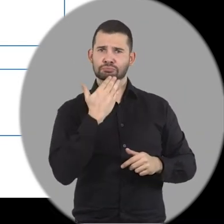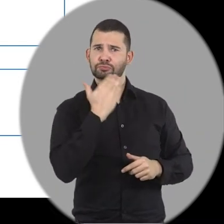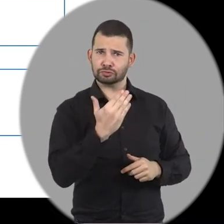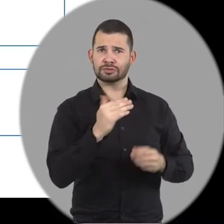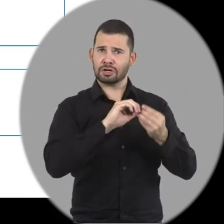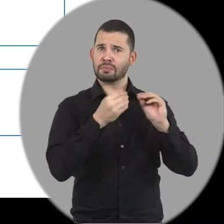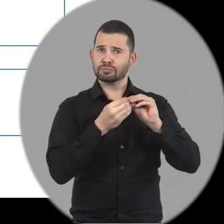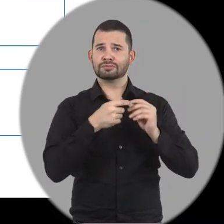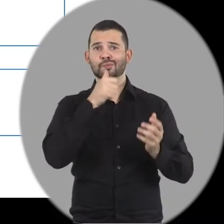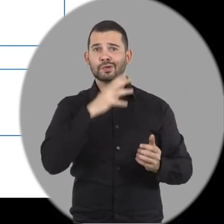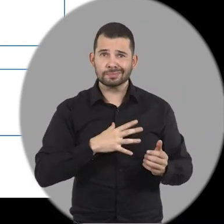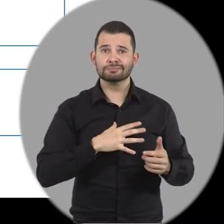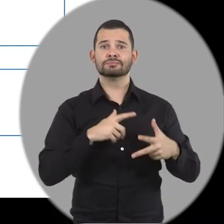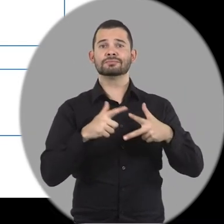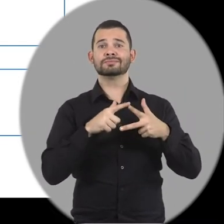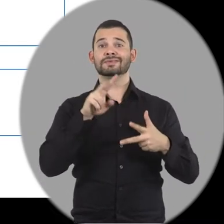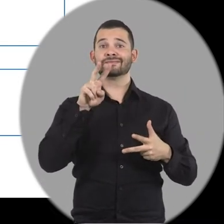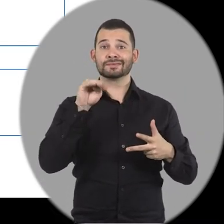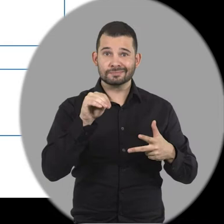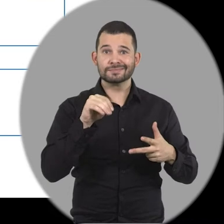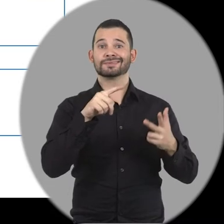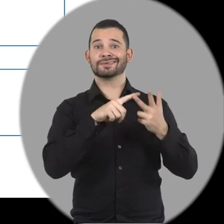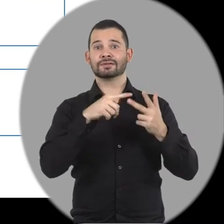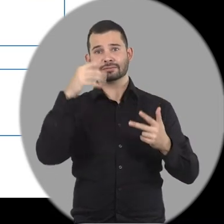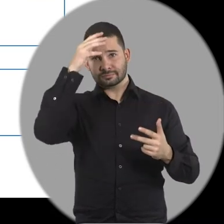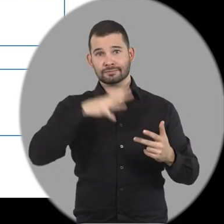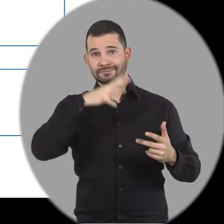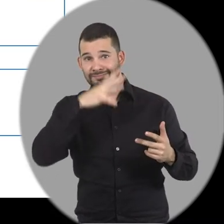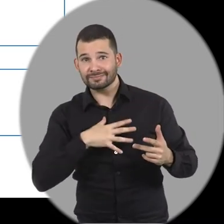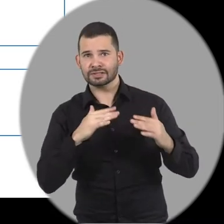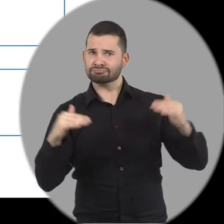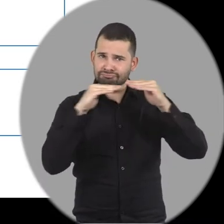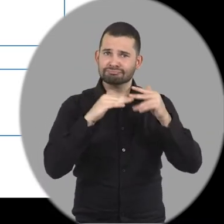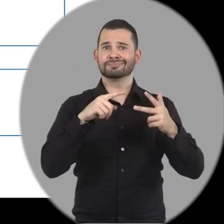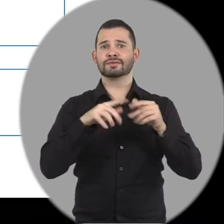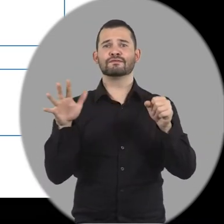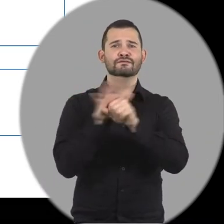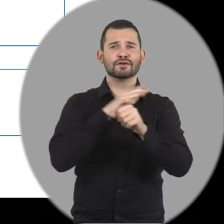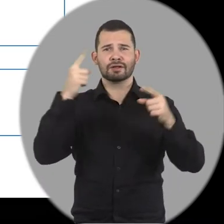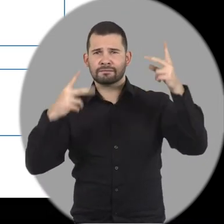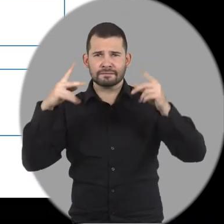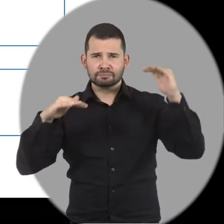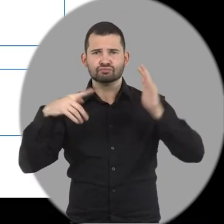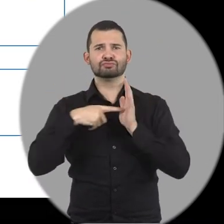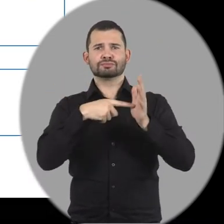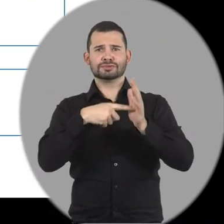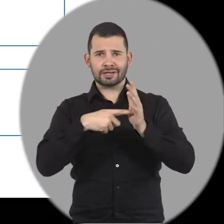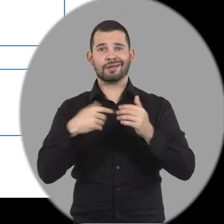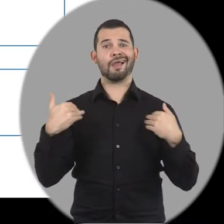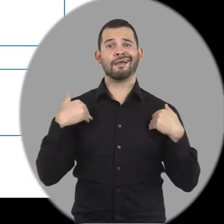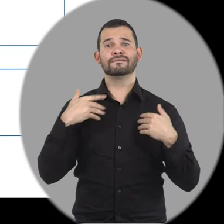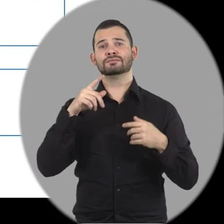women and members of visible minorities. We have gender parity and have attained full representation